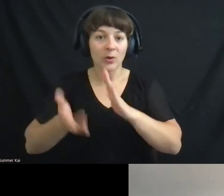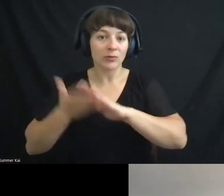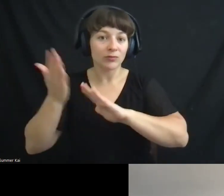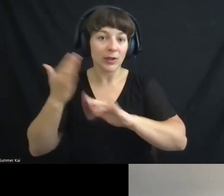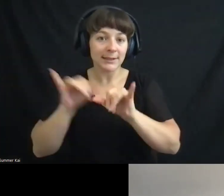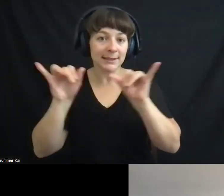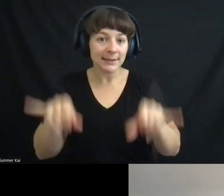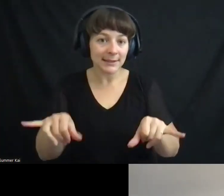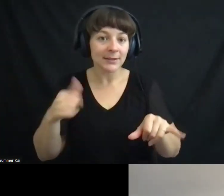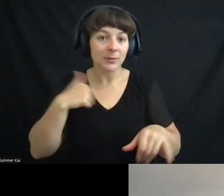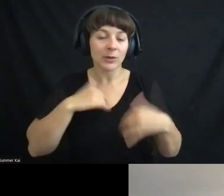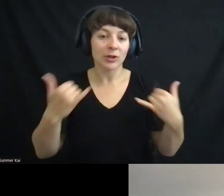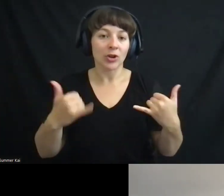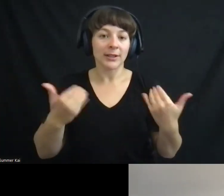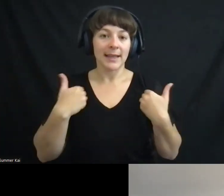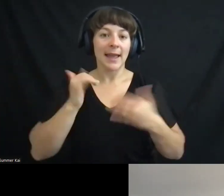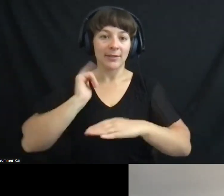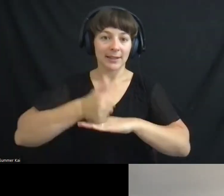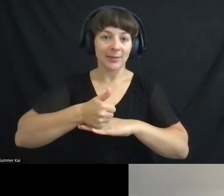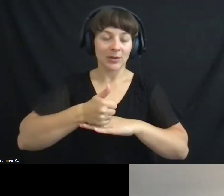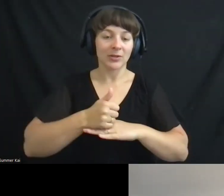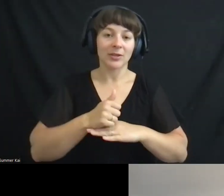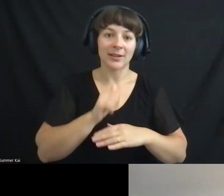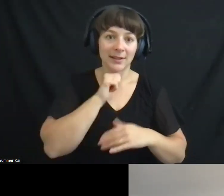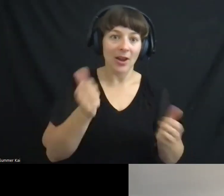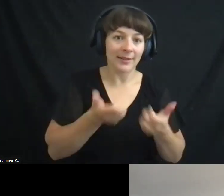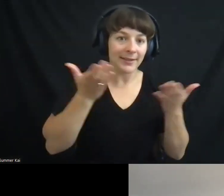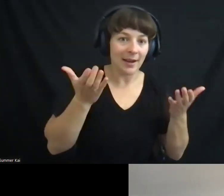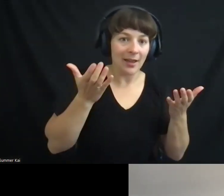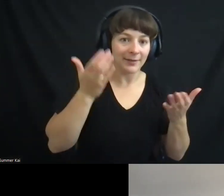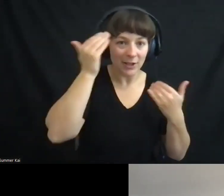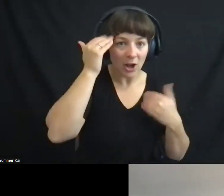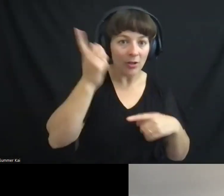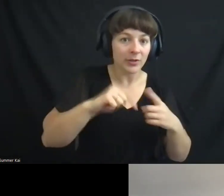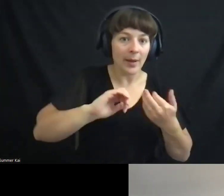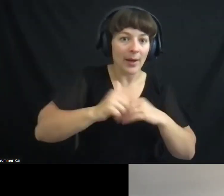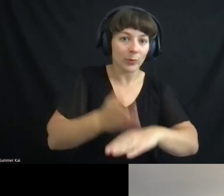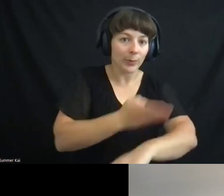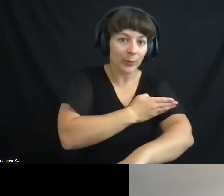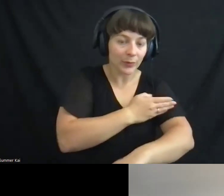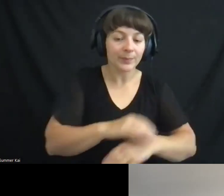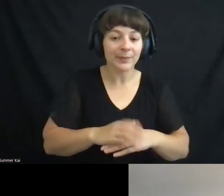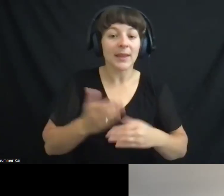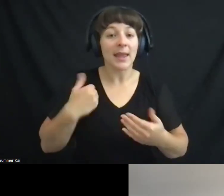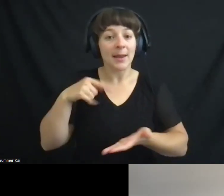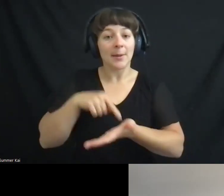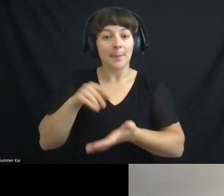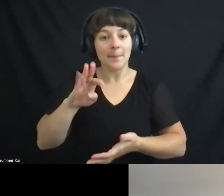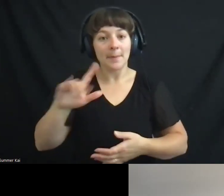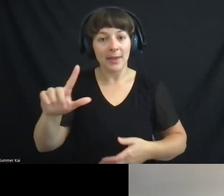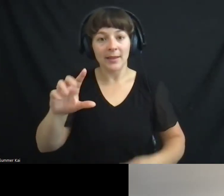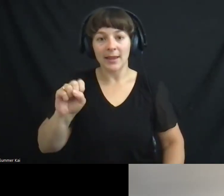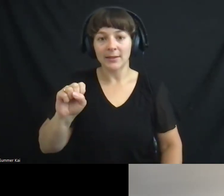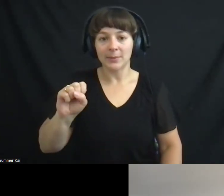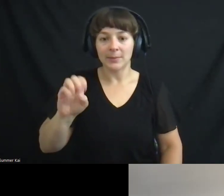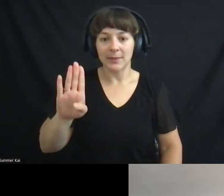system that we have, let alone to improve it. And there was a bill, SB